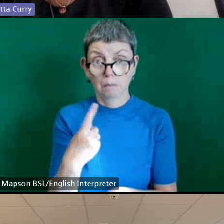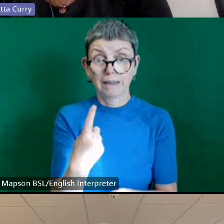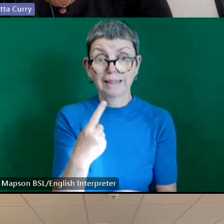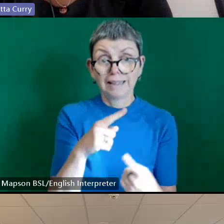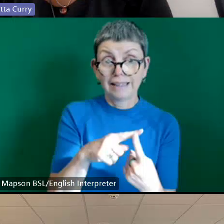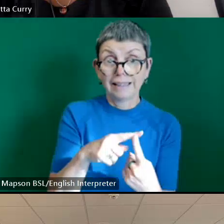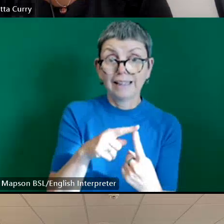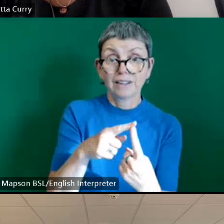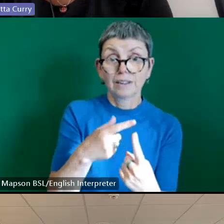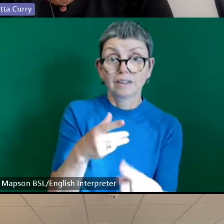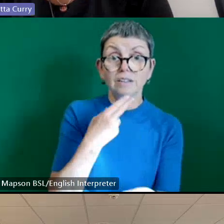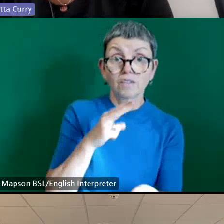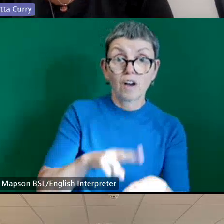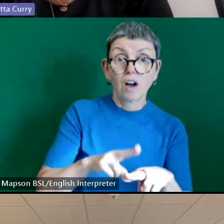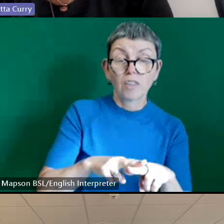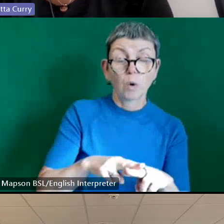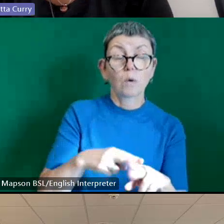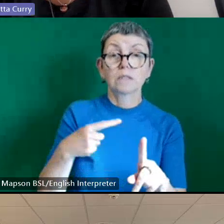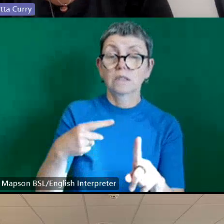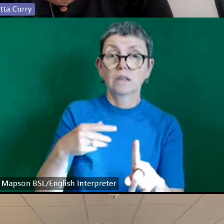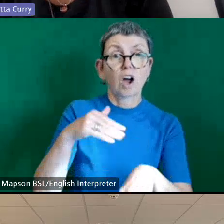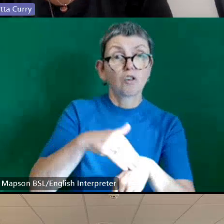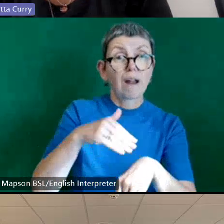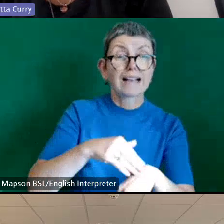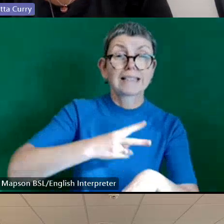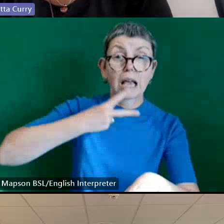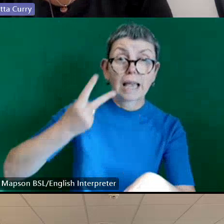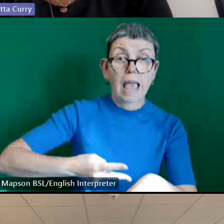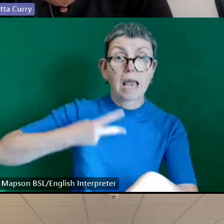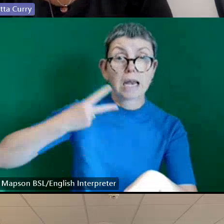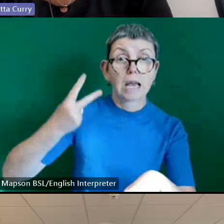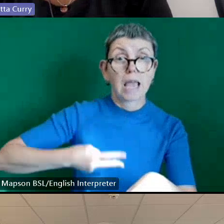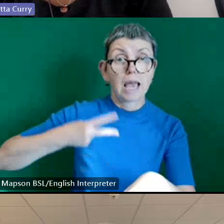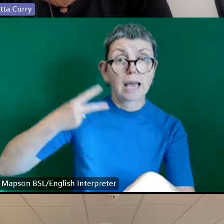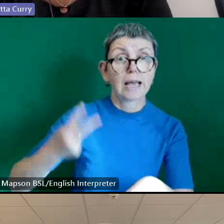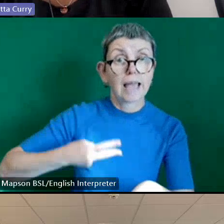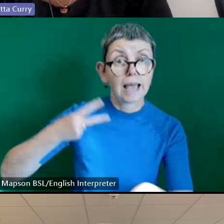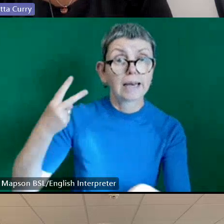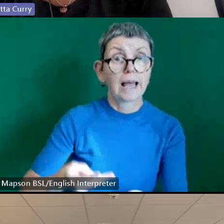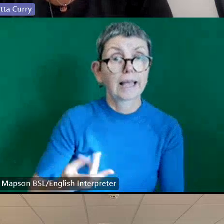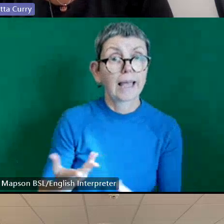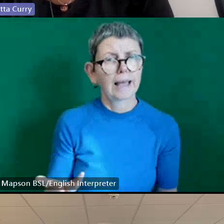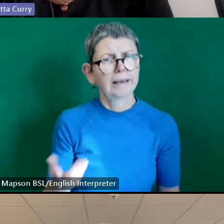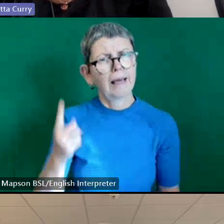over again. Think about what that did to his children and not only to him.